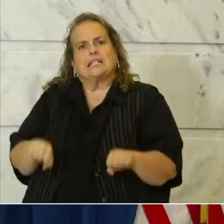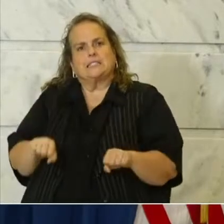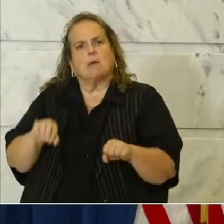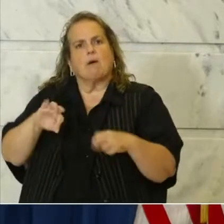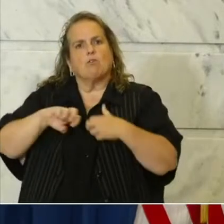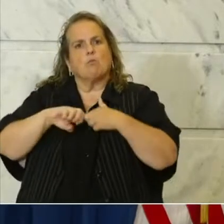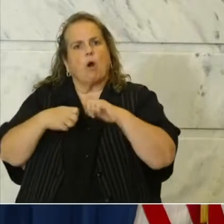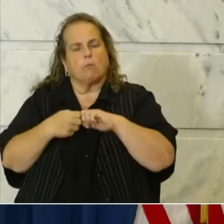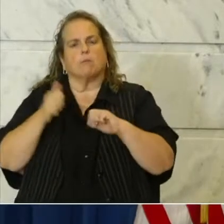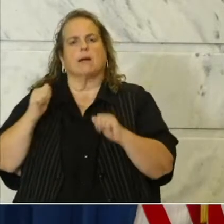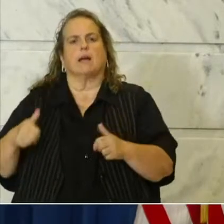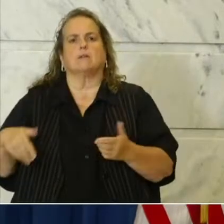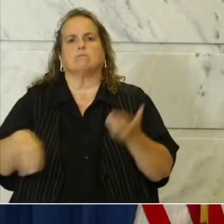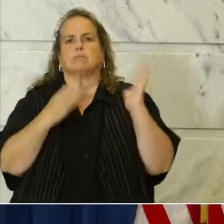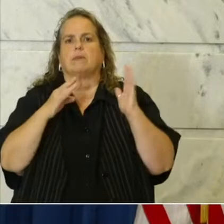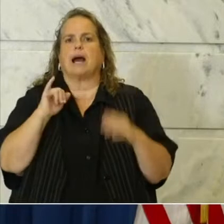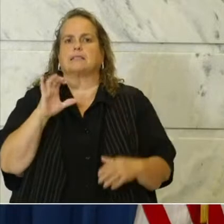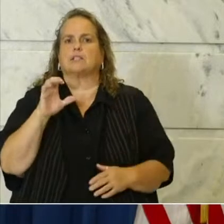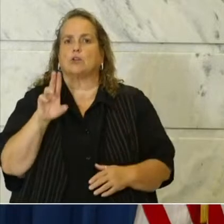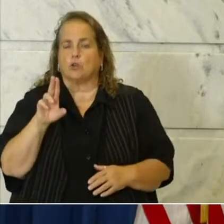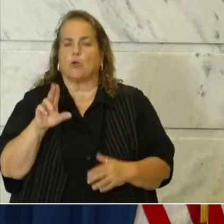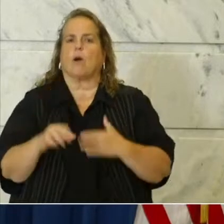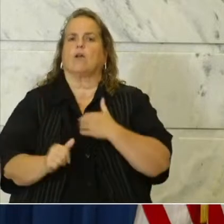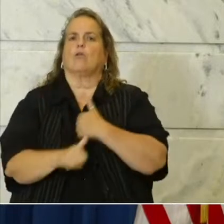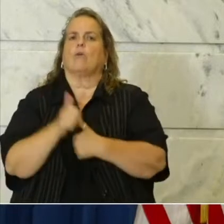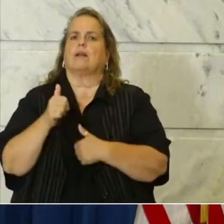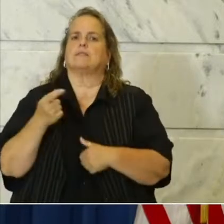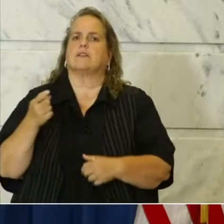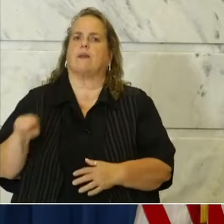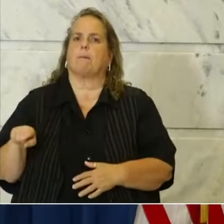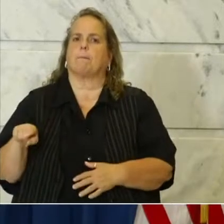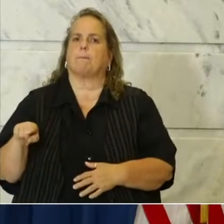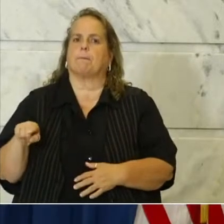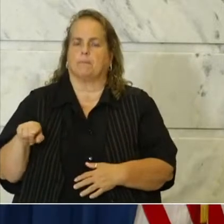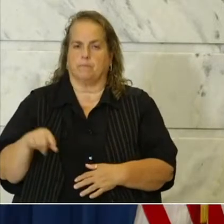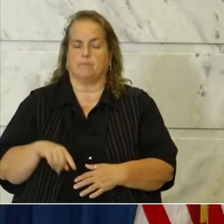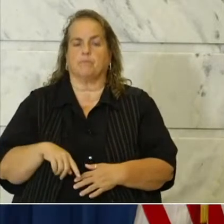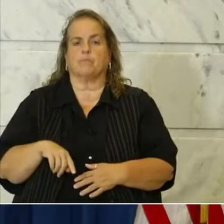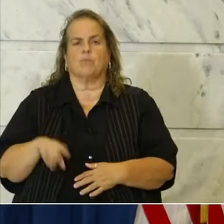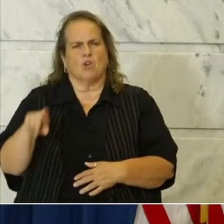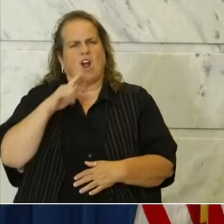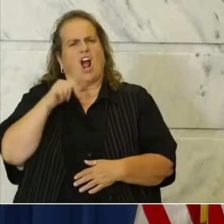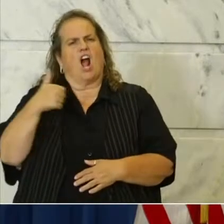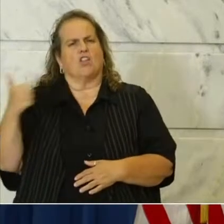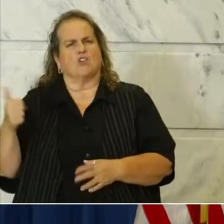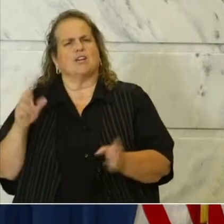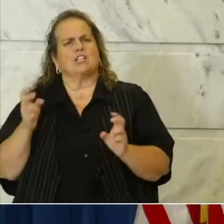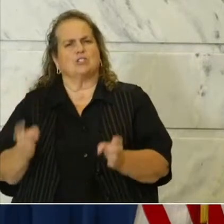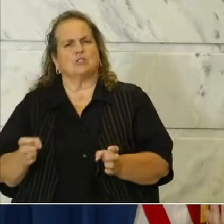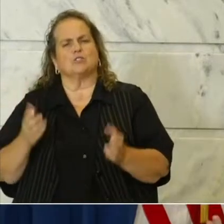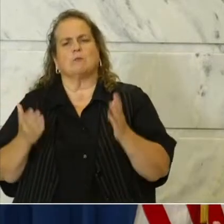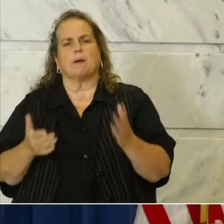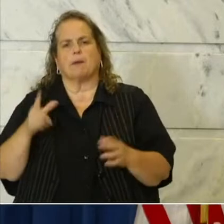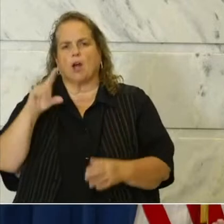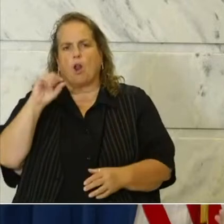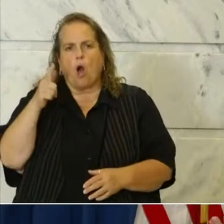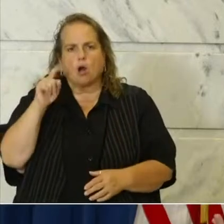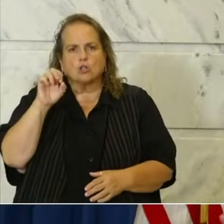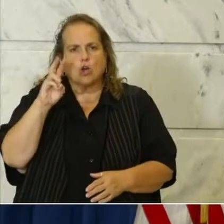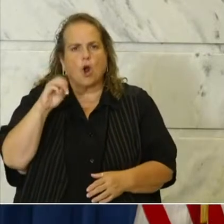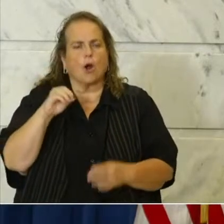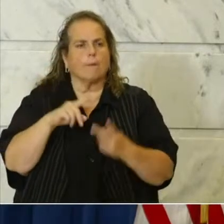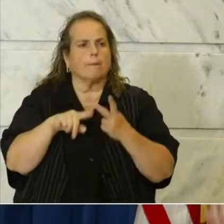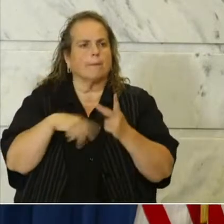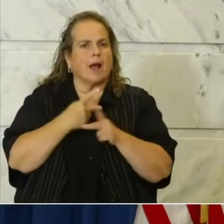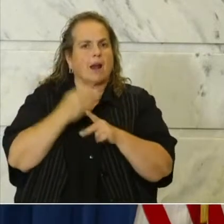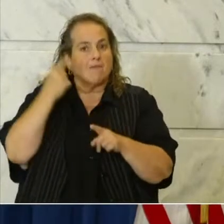up in the ICU and is very serious and threatening. And there are other issues like perhaps long-term cognitive